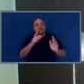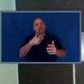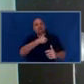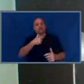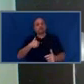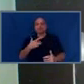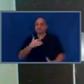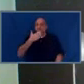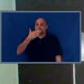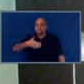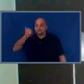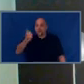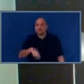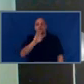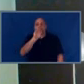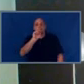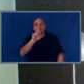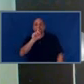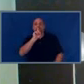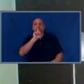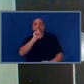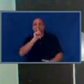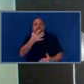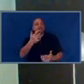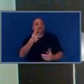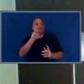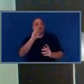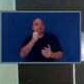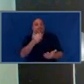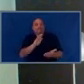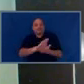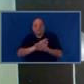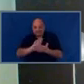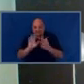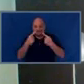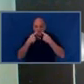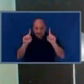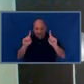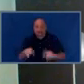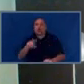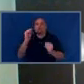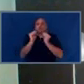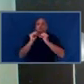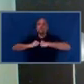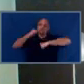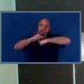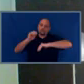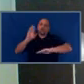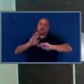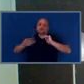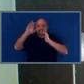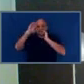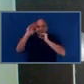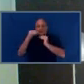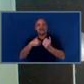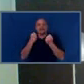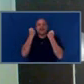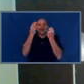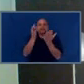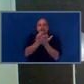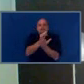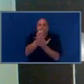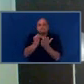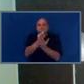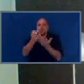Bennu actually worked in our favor. It was rockier than expected. There were particles being ejected off the surface that we didn't